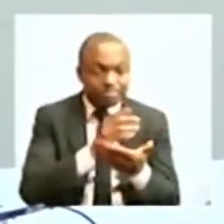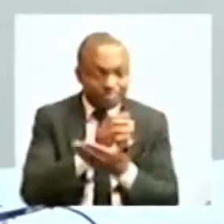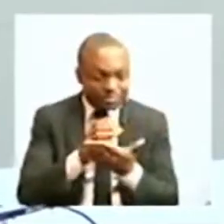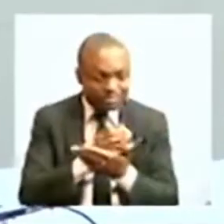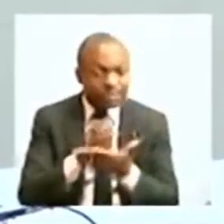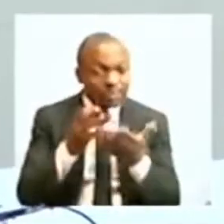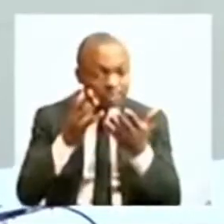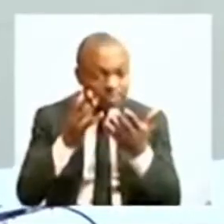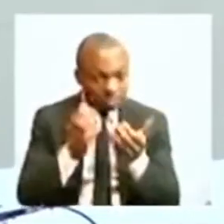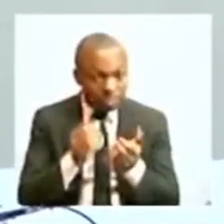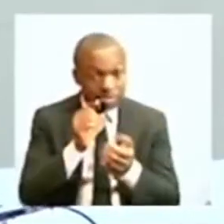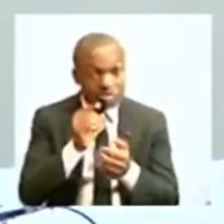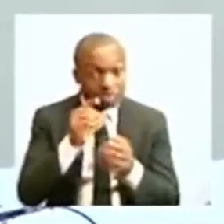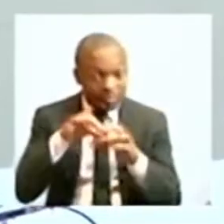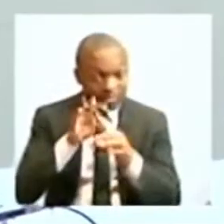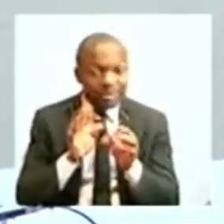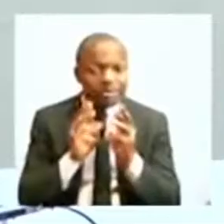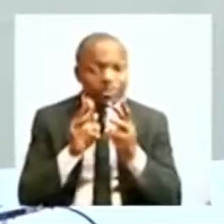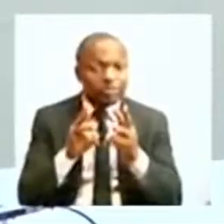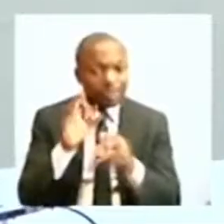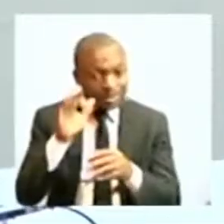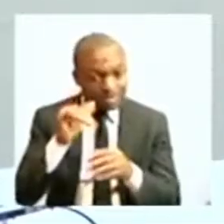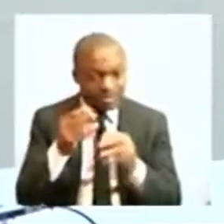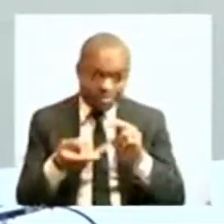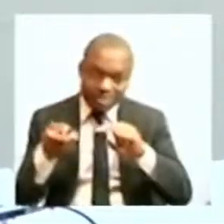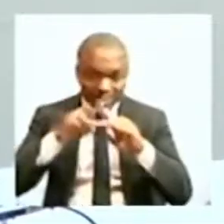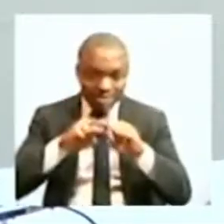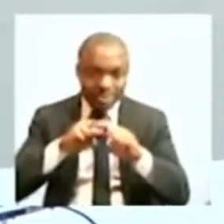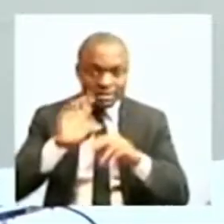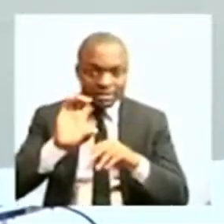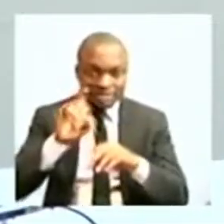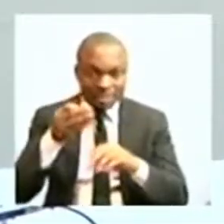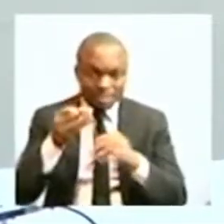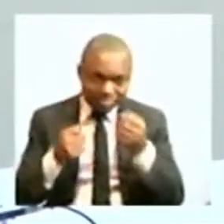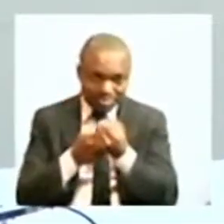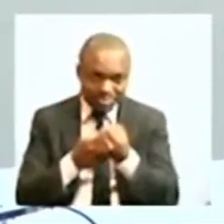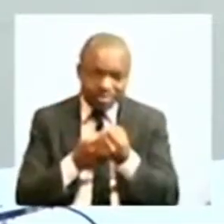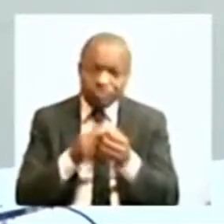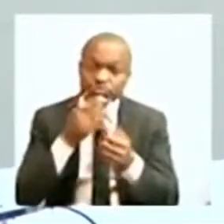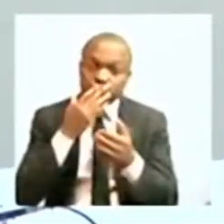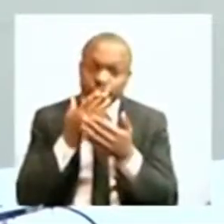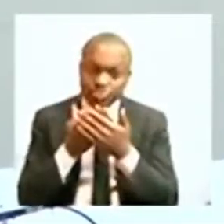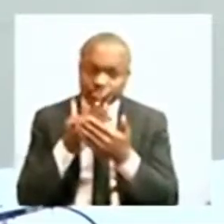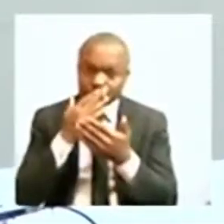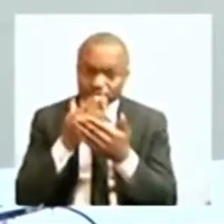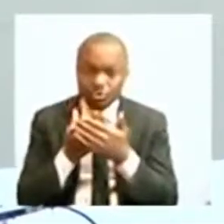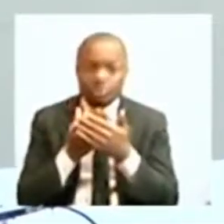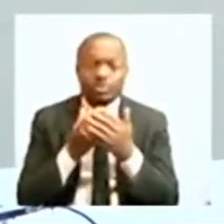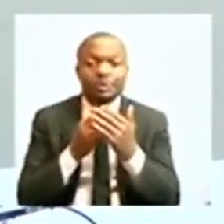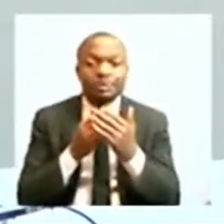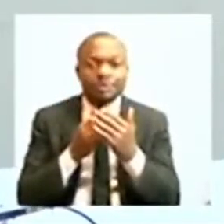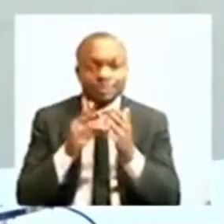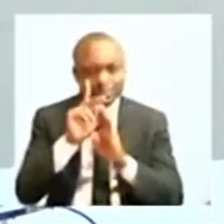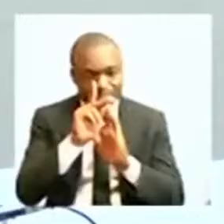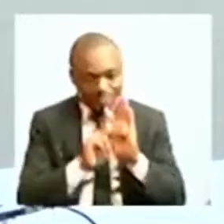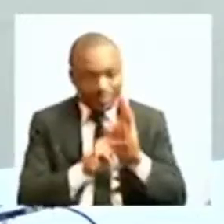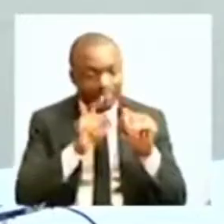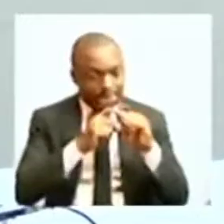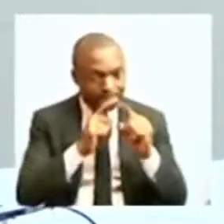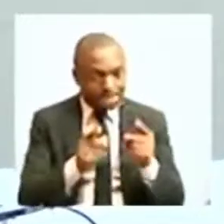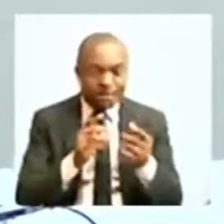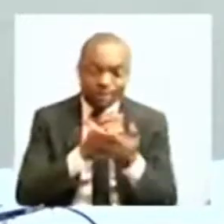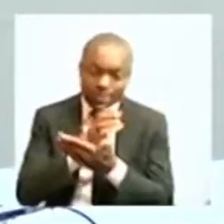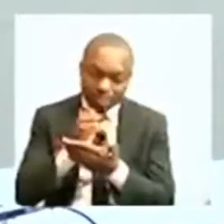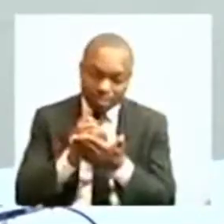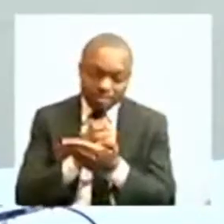to find a way, yes, enhance CDF to support very well intentioned policy, but the